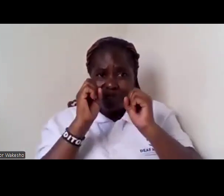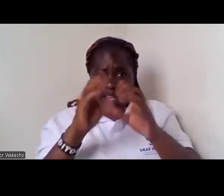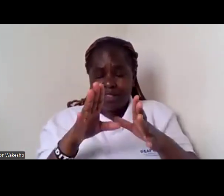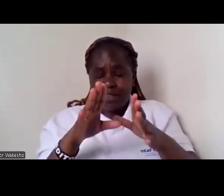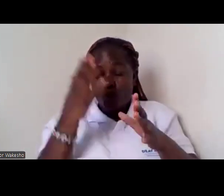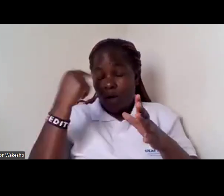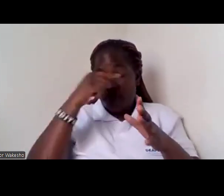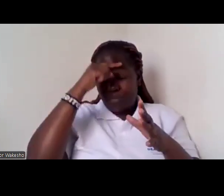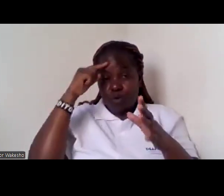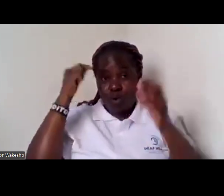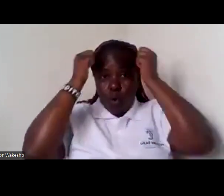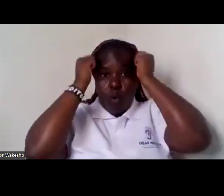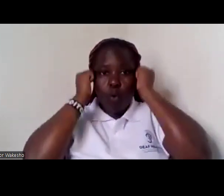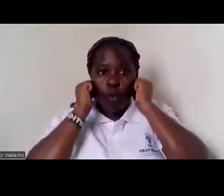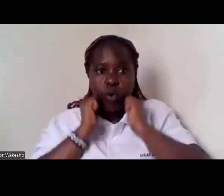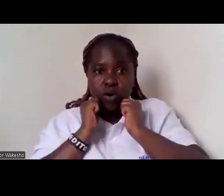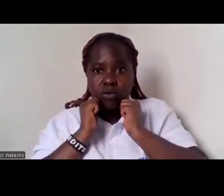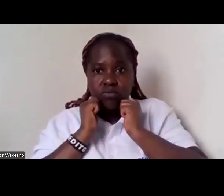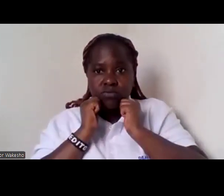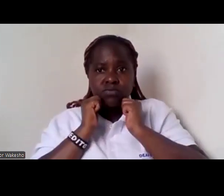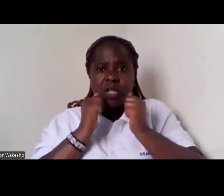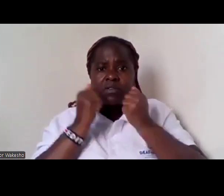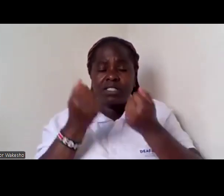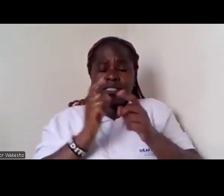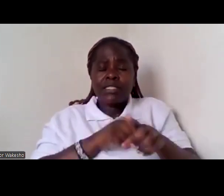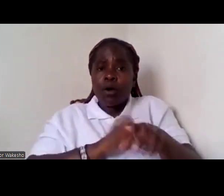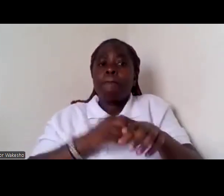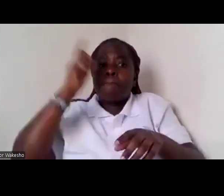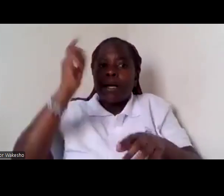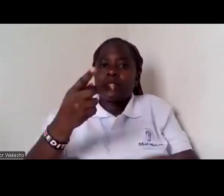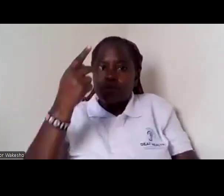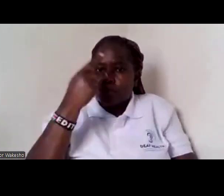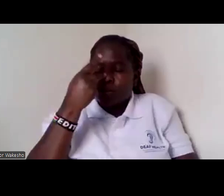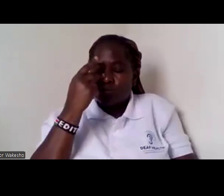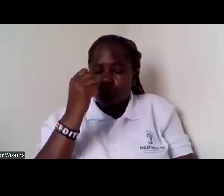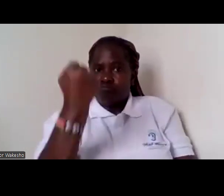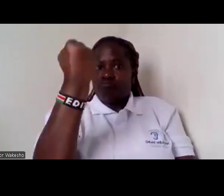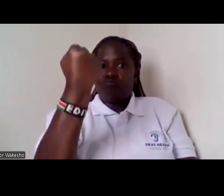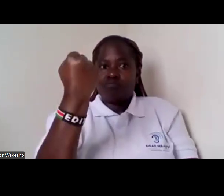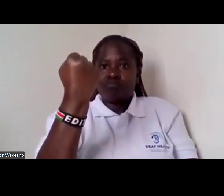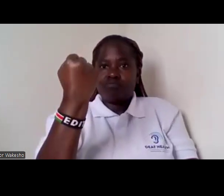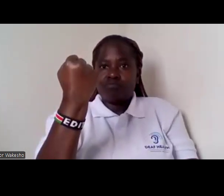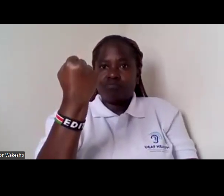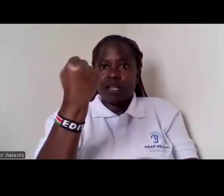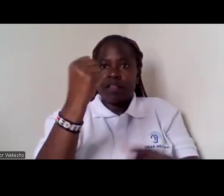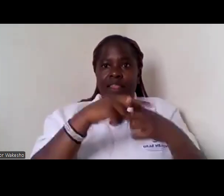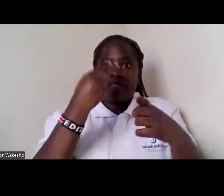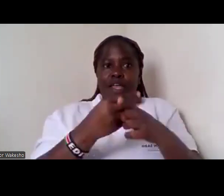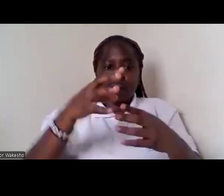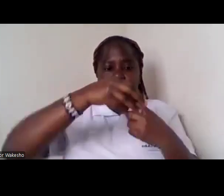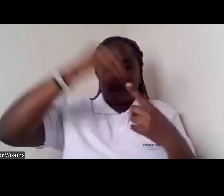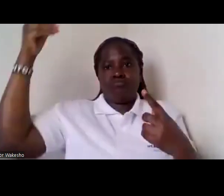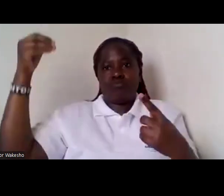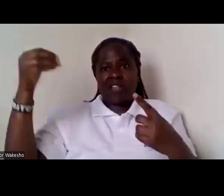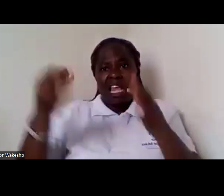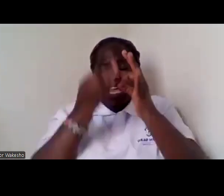is not removed when the penis is still erect. This can lead to deposition of semen into the vagina and leading